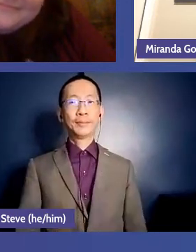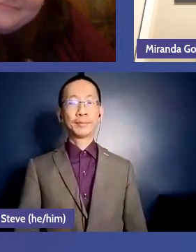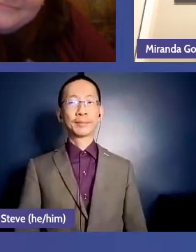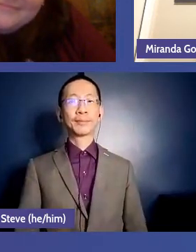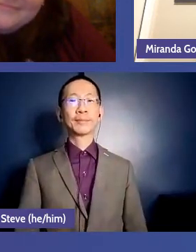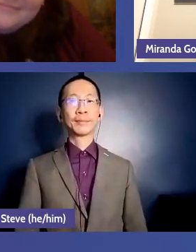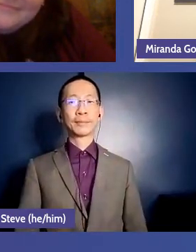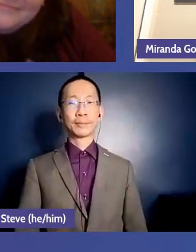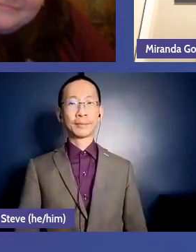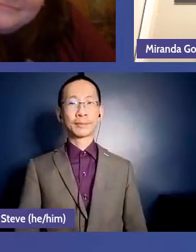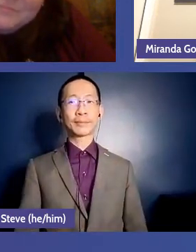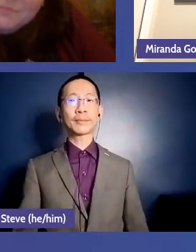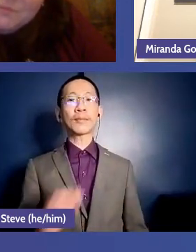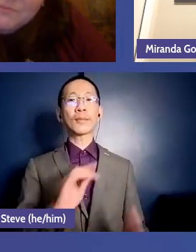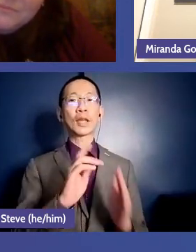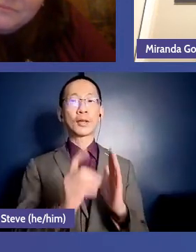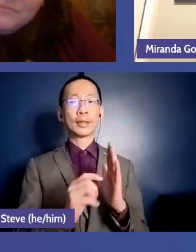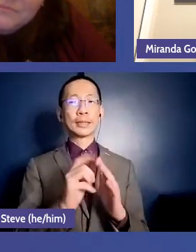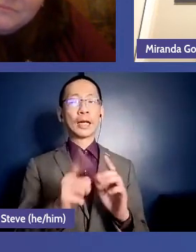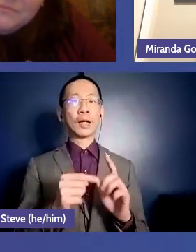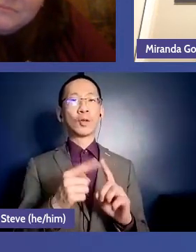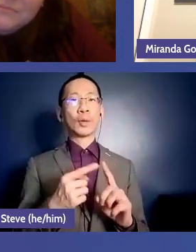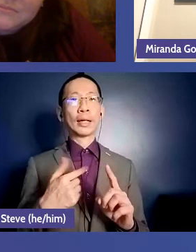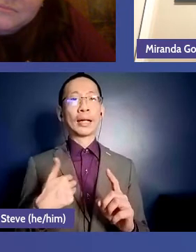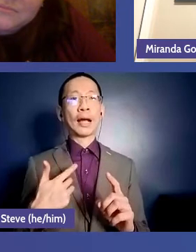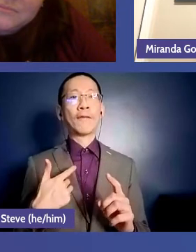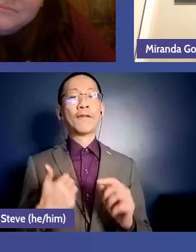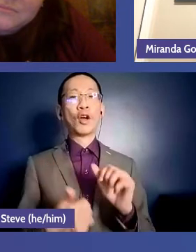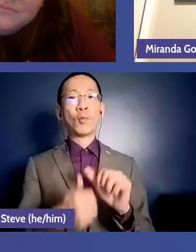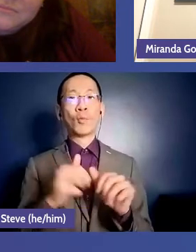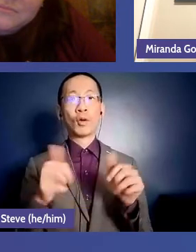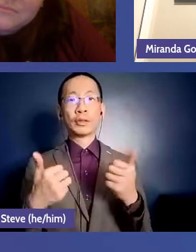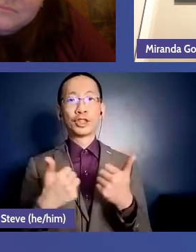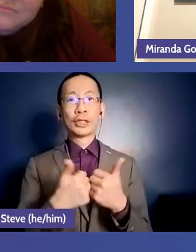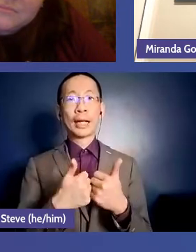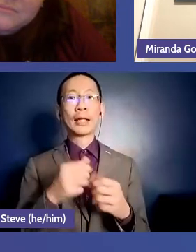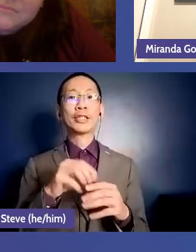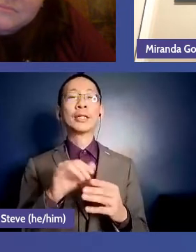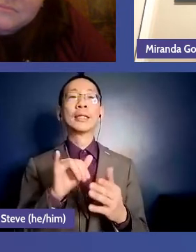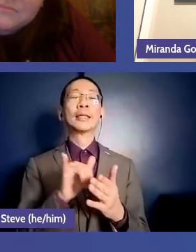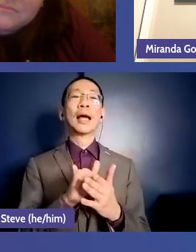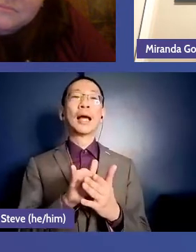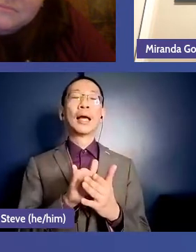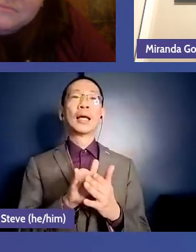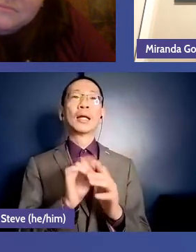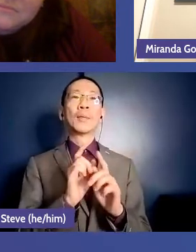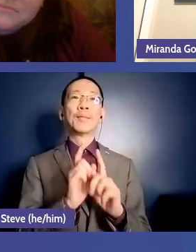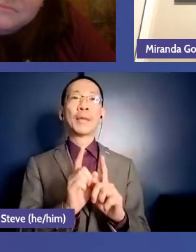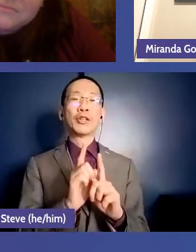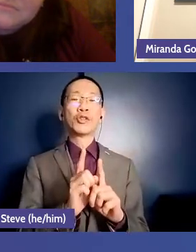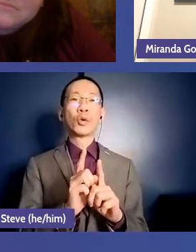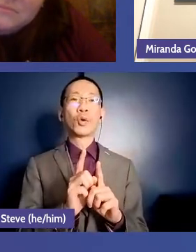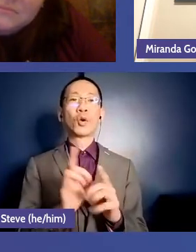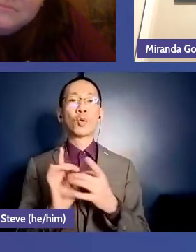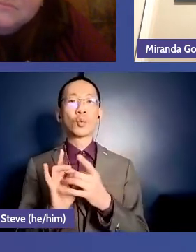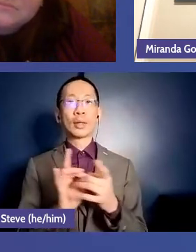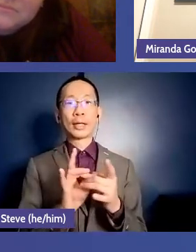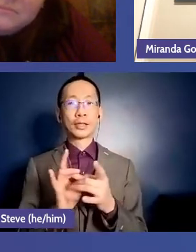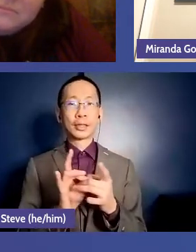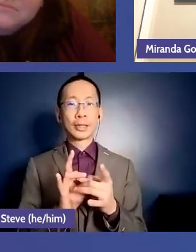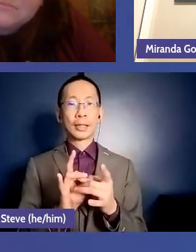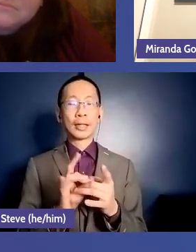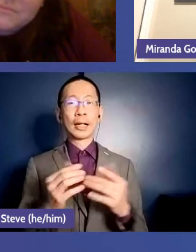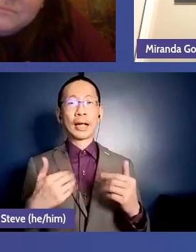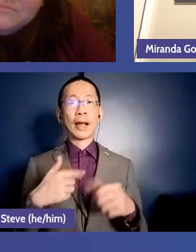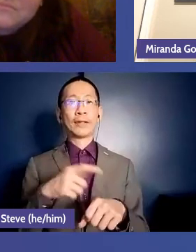Those times where I have felt most challenged in that mentor-mentee relationship have been the